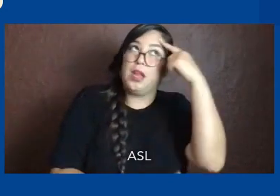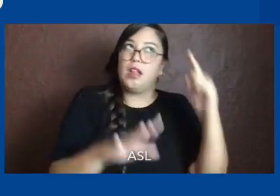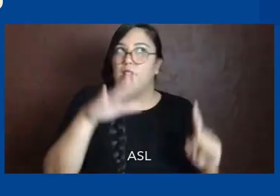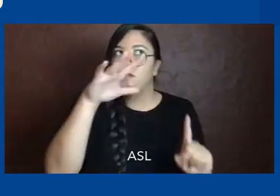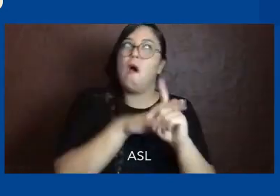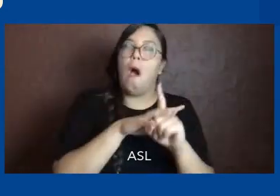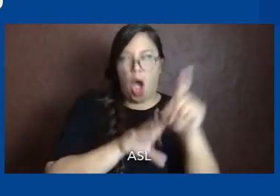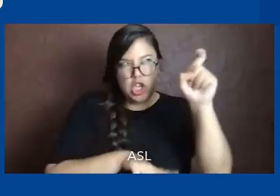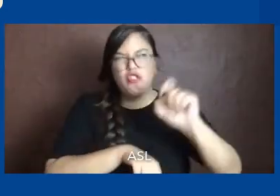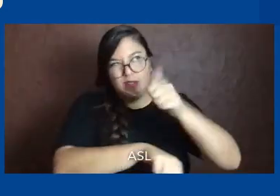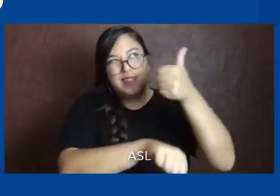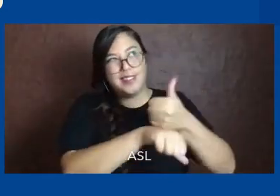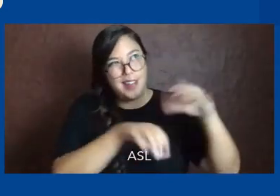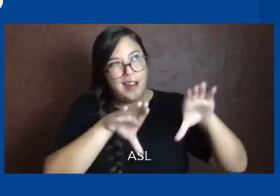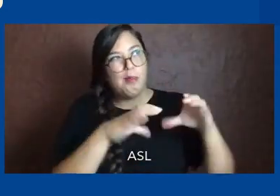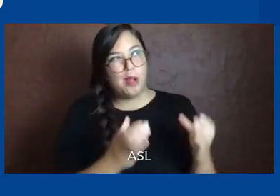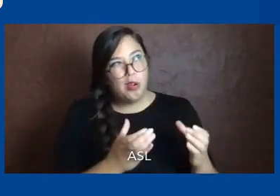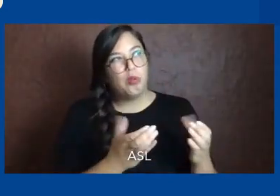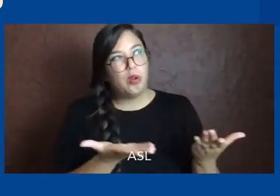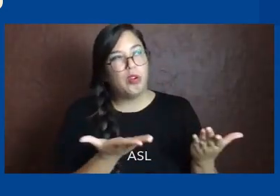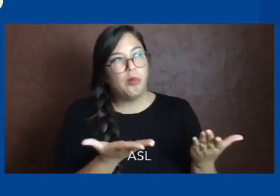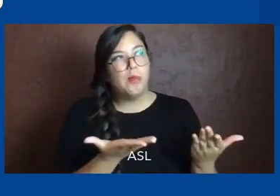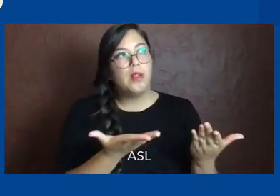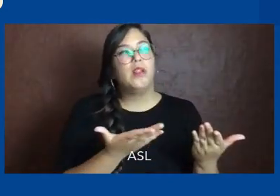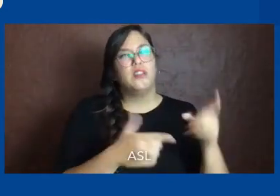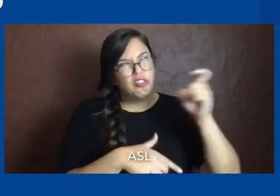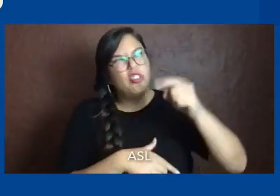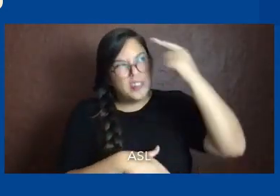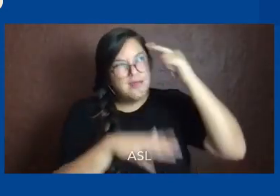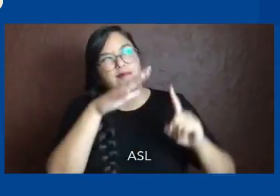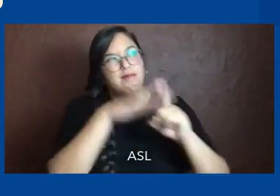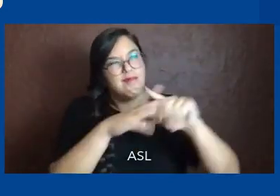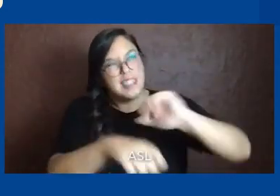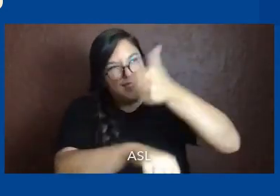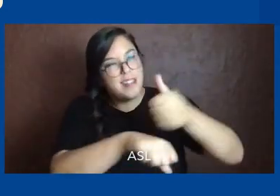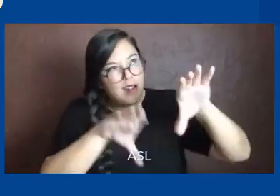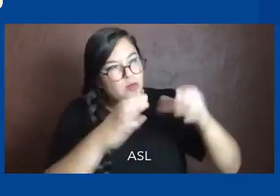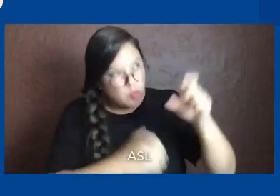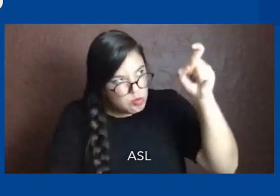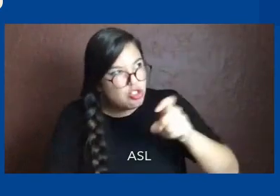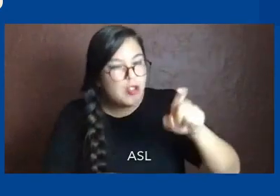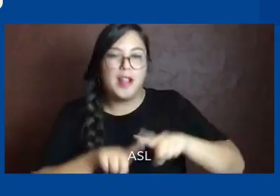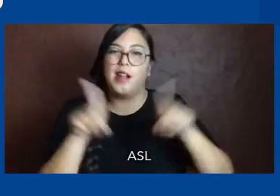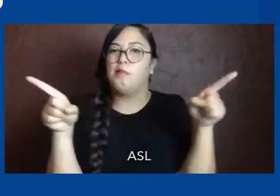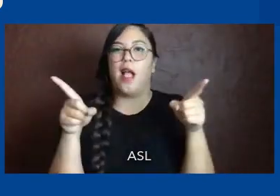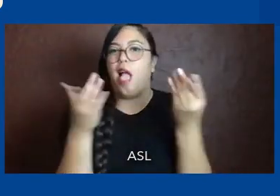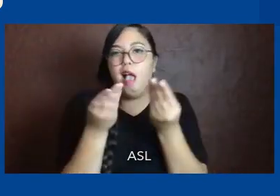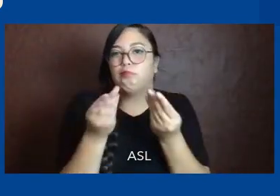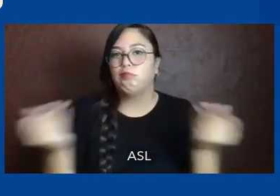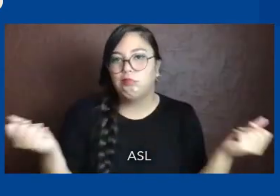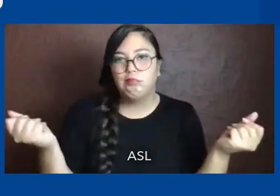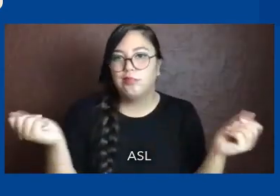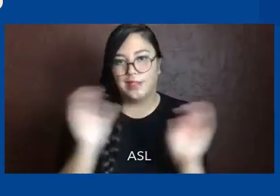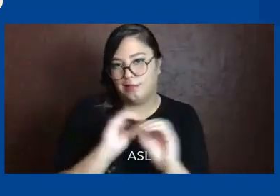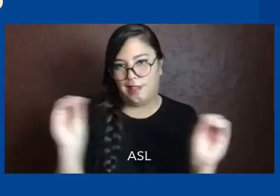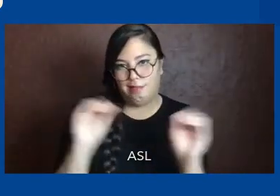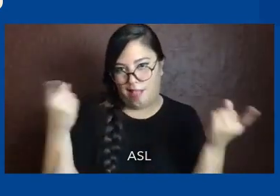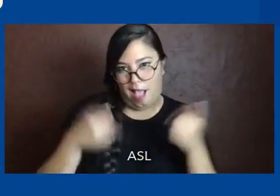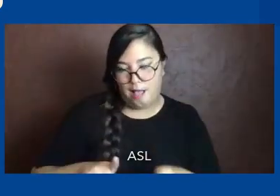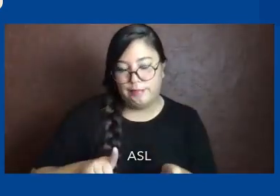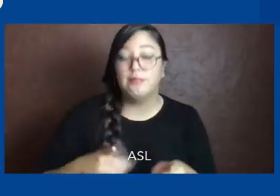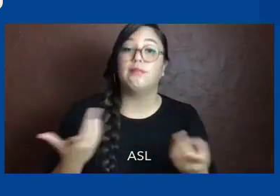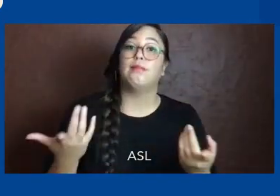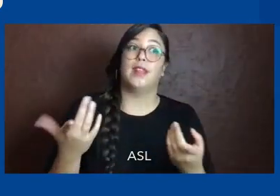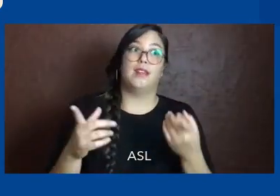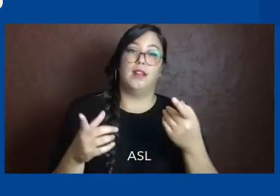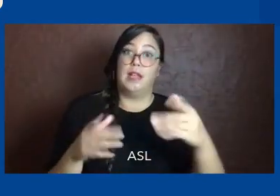the middle of the night, and then we got up and went to work the next day, and nothing there was no momentum built. But as soon as I saw the email in